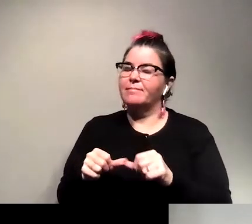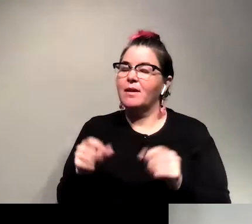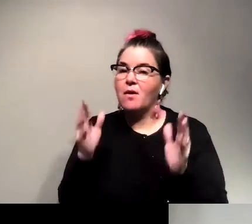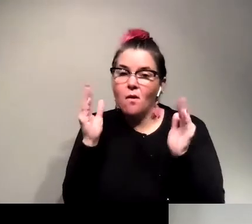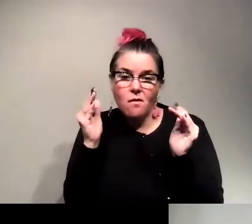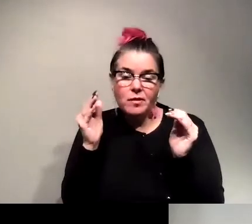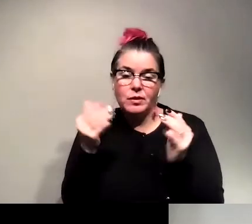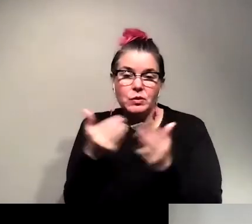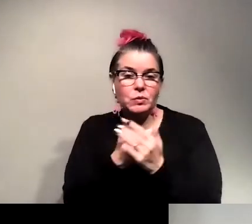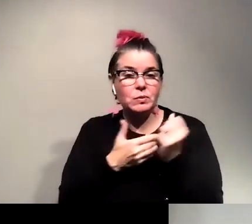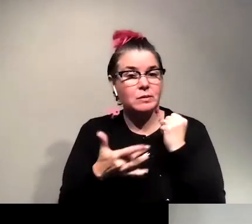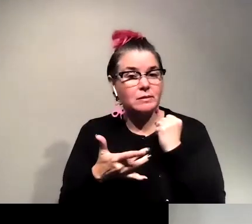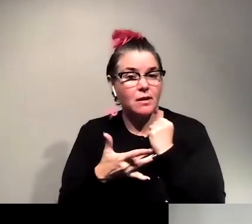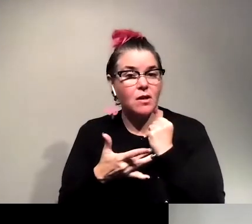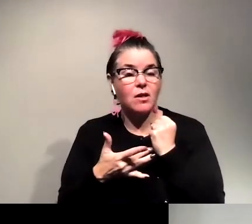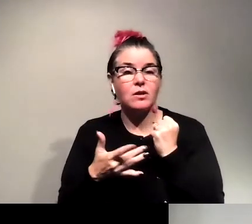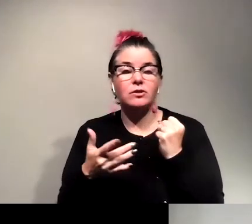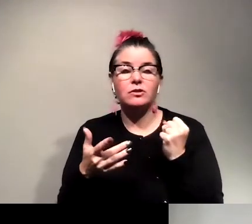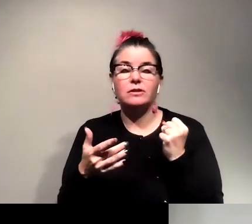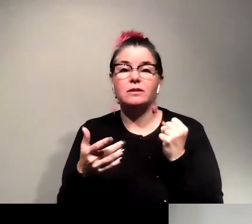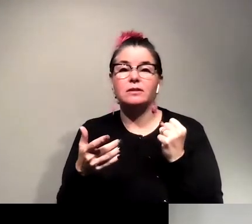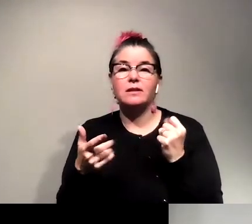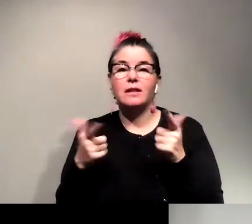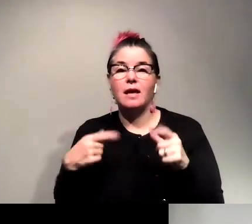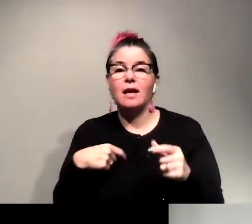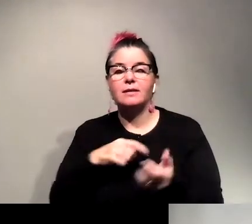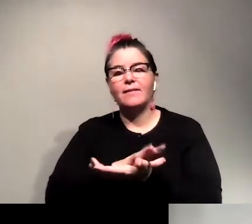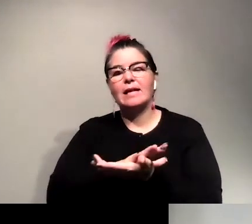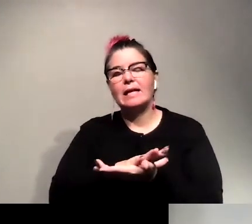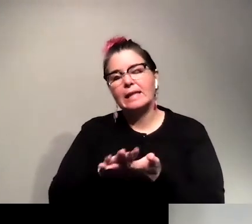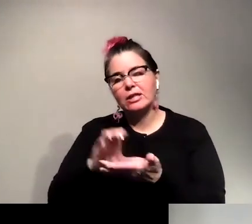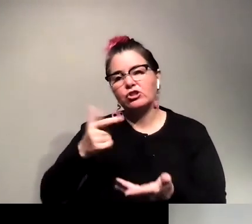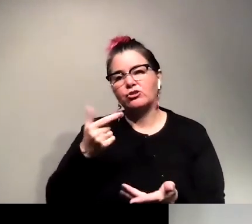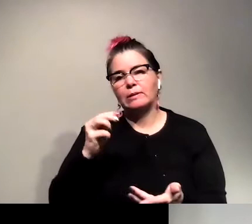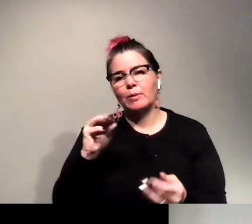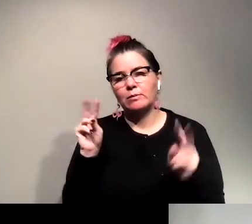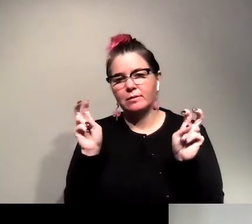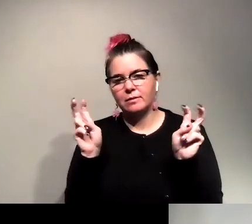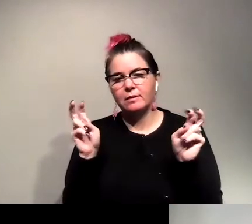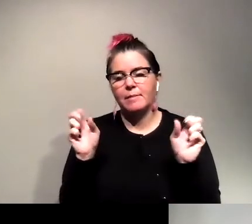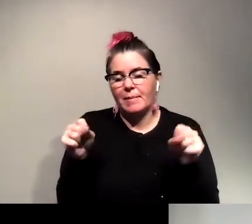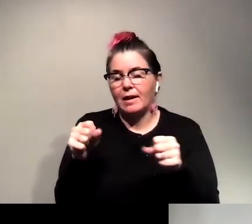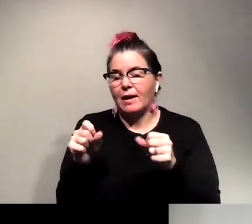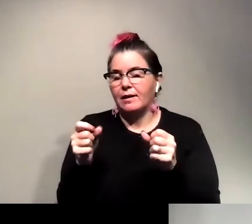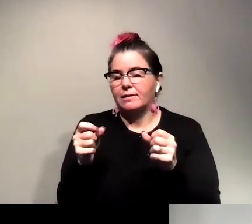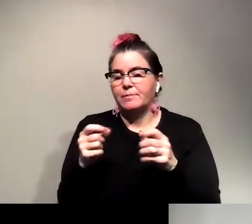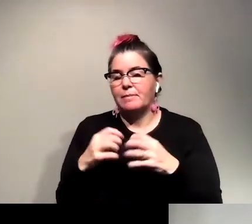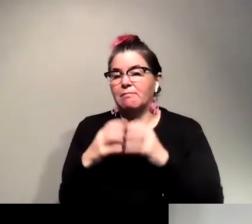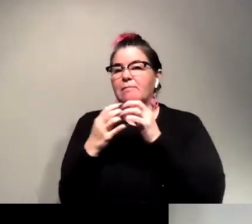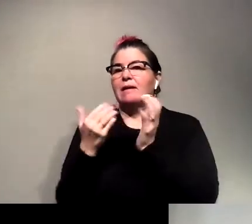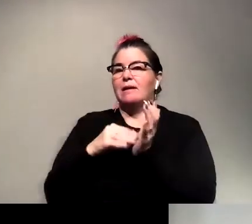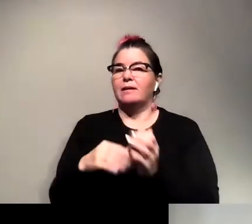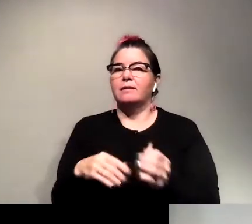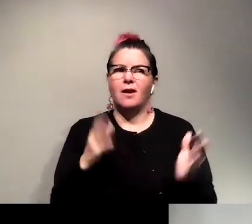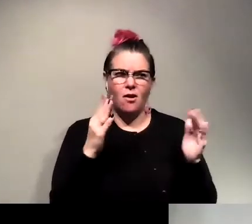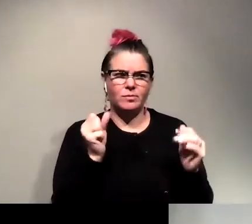new technology that's allowing us to do what we think of as like clean GMOs, that we might be able to do something like that again. I hope so. Cause man,